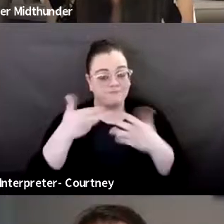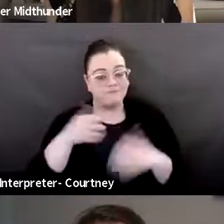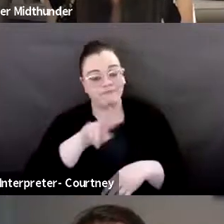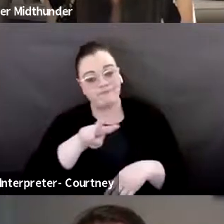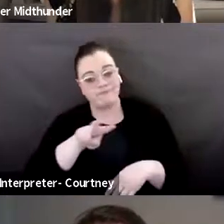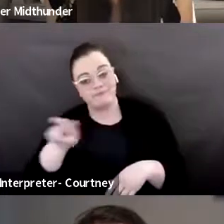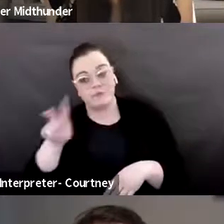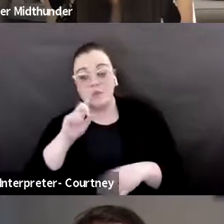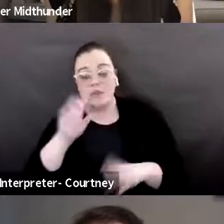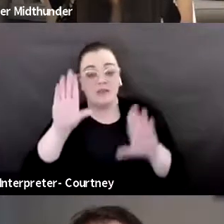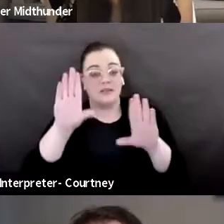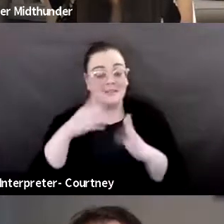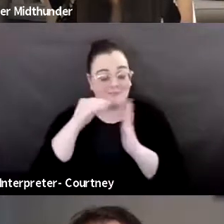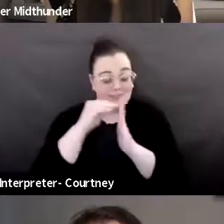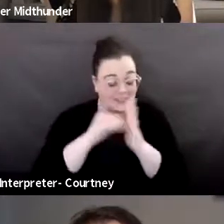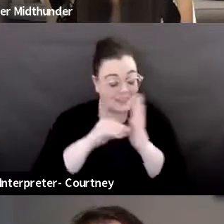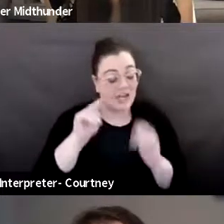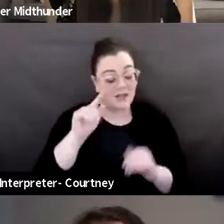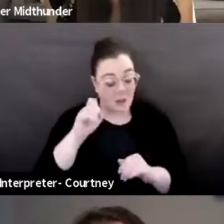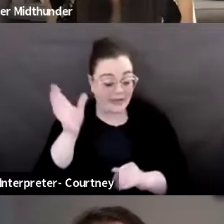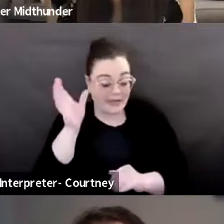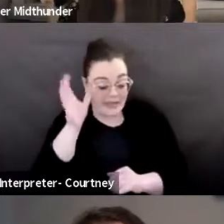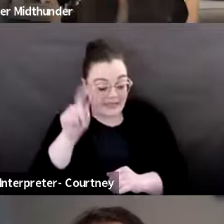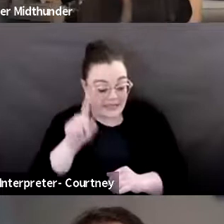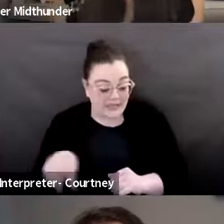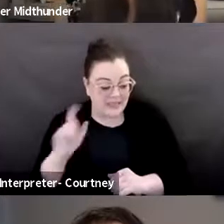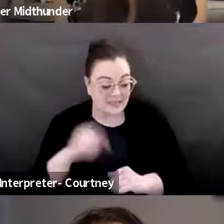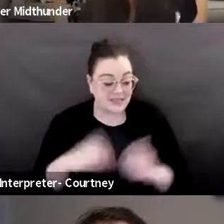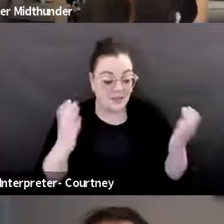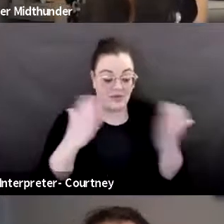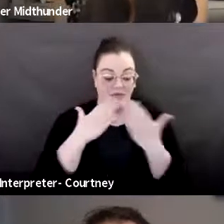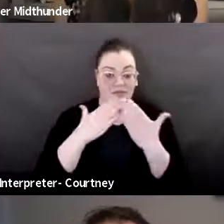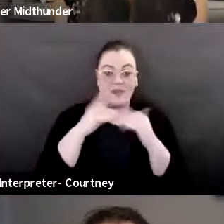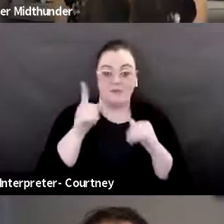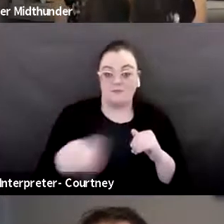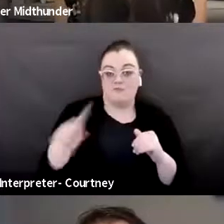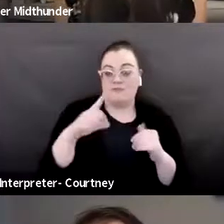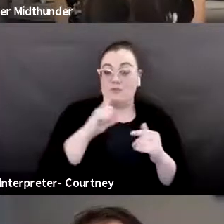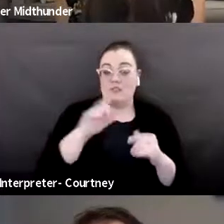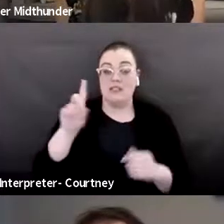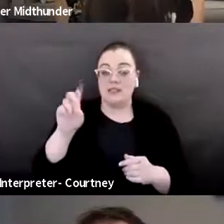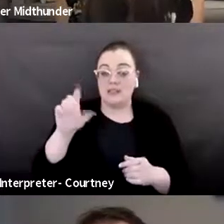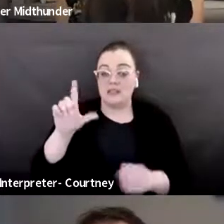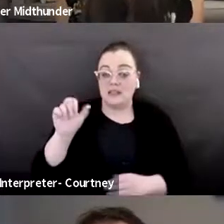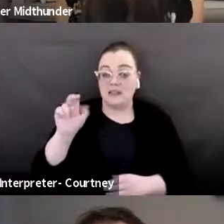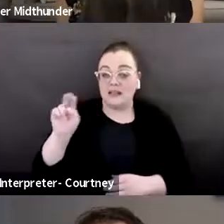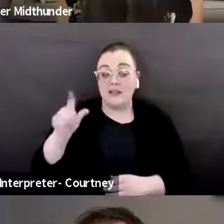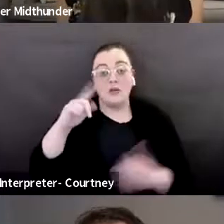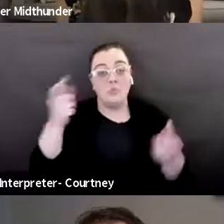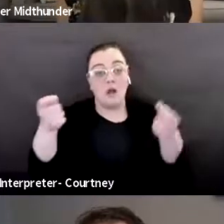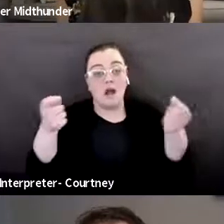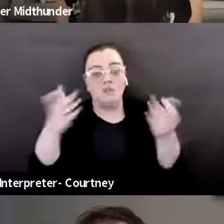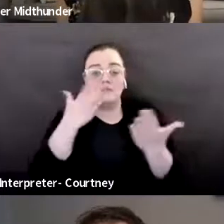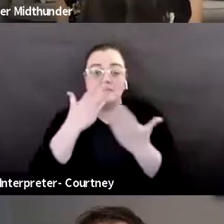just taking notes and listening. And I want to say thank you to everybody, and to DeLanna, beautiful, your moderation. Thank you. But